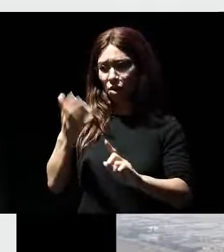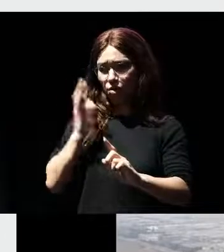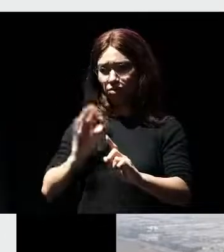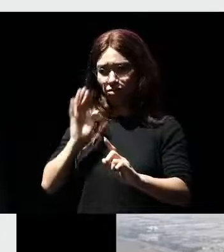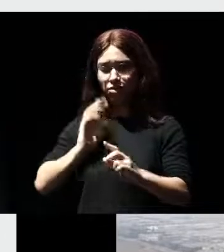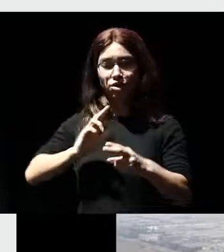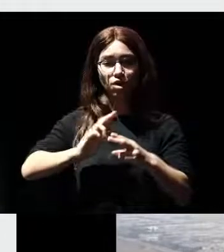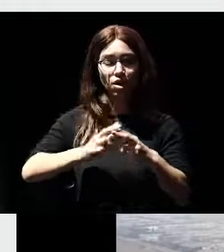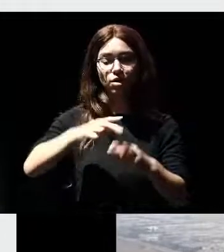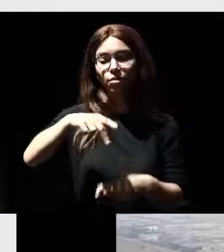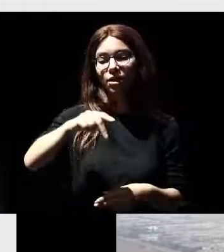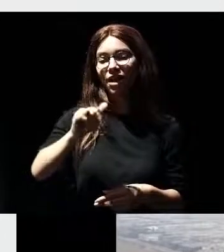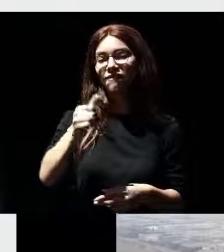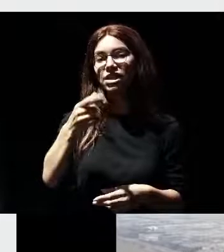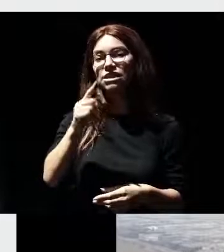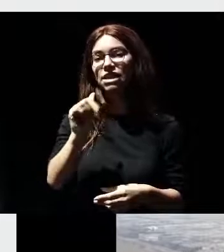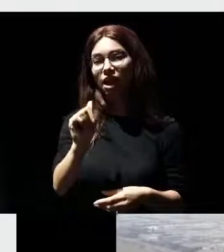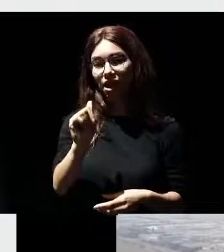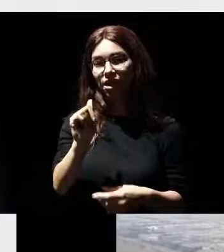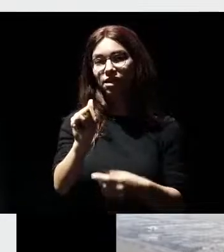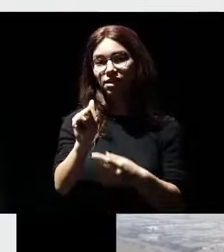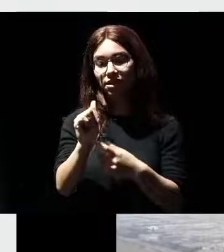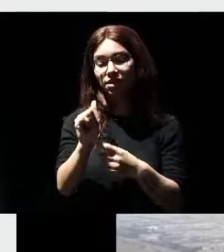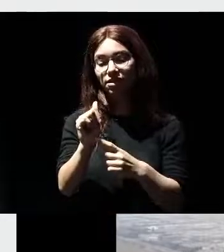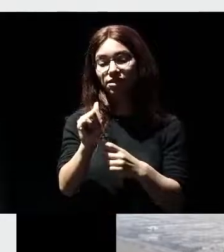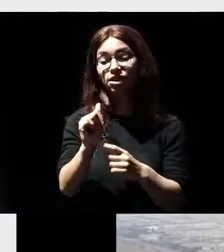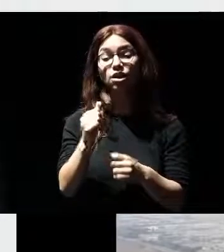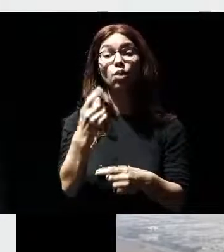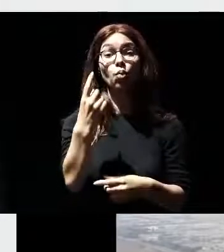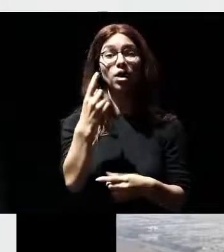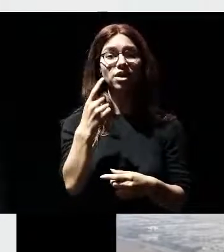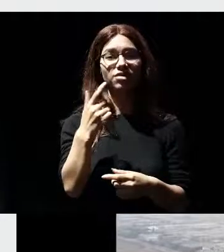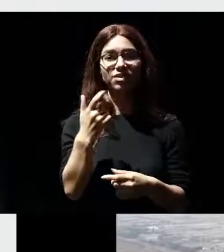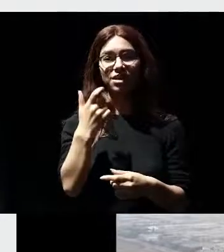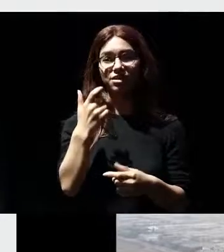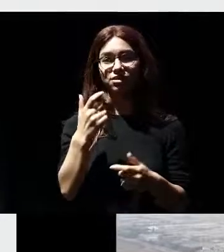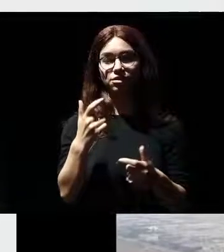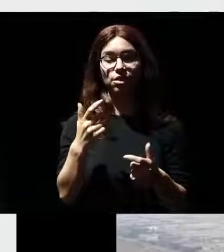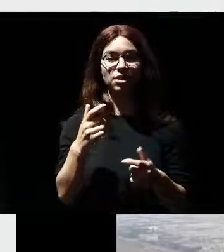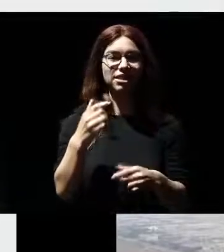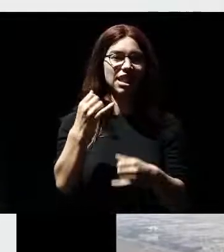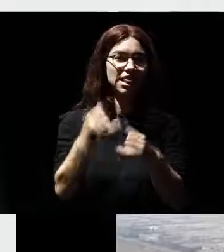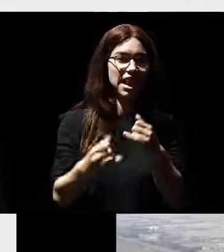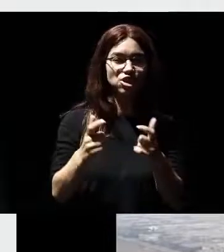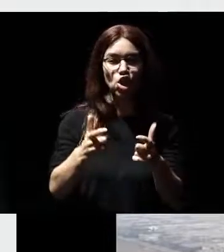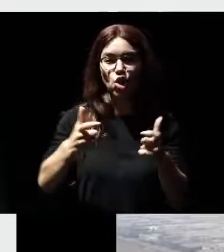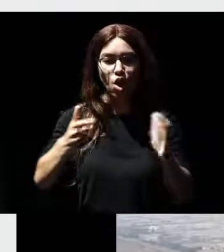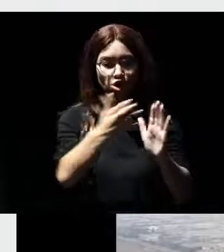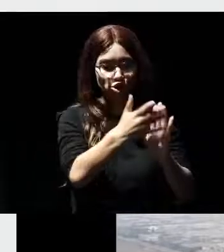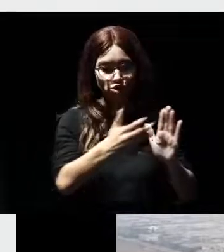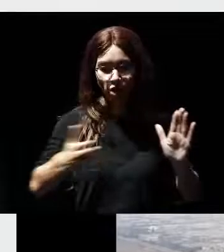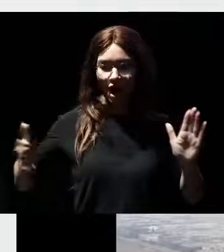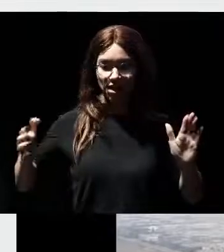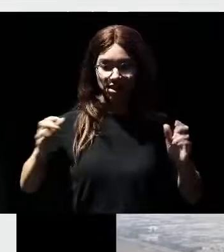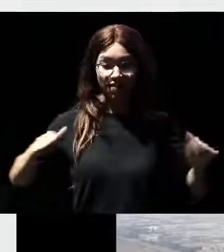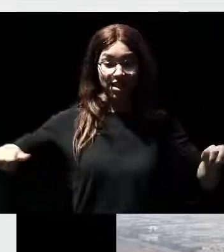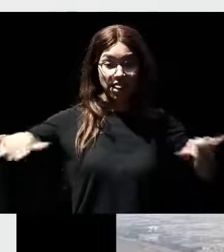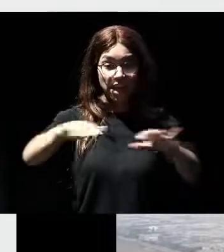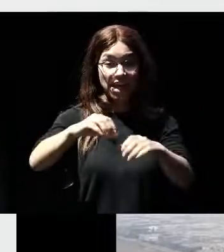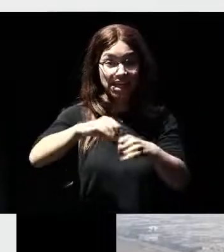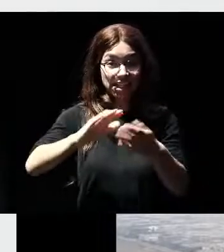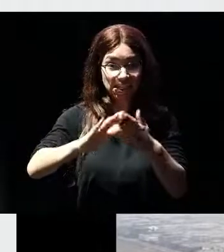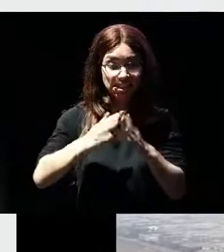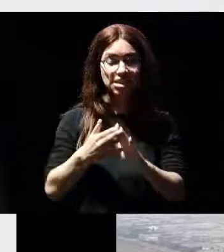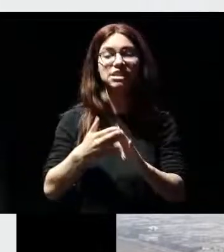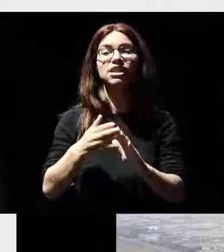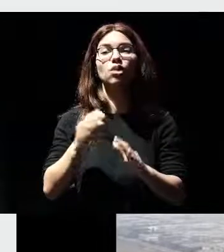called Playa Vista. In one of the last large tracts of land that you would find in the city, it was formerly the